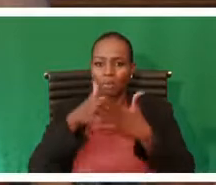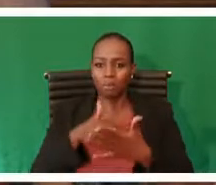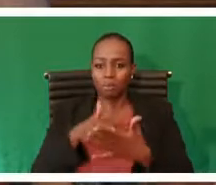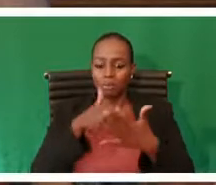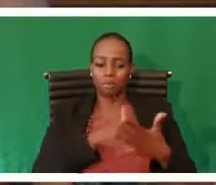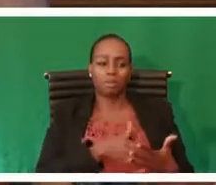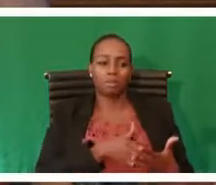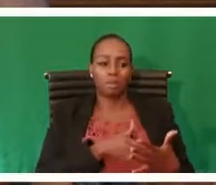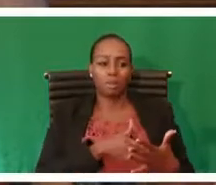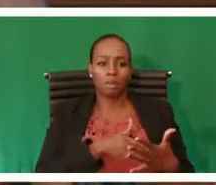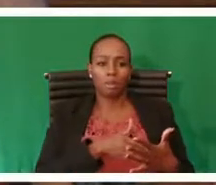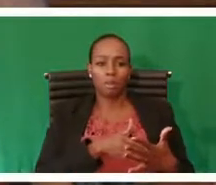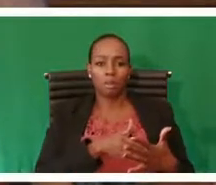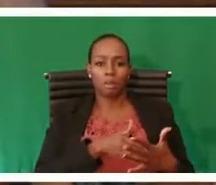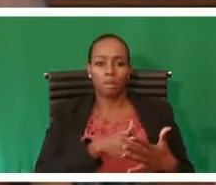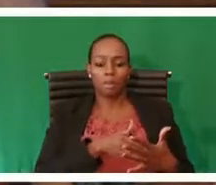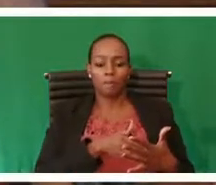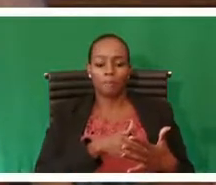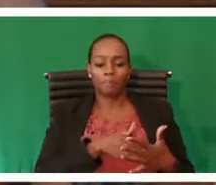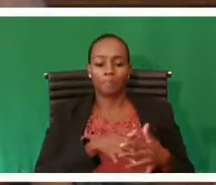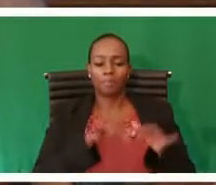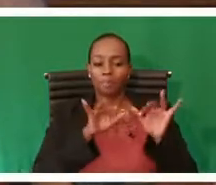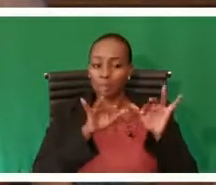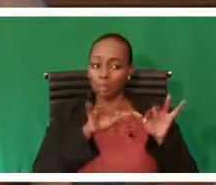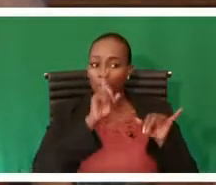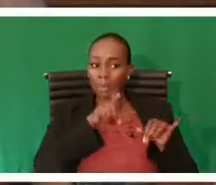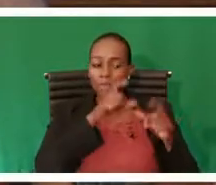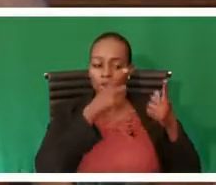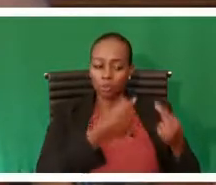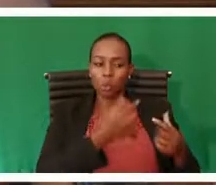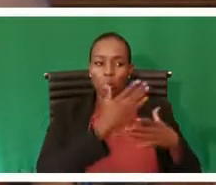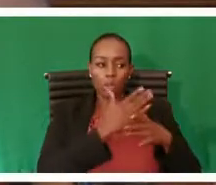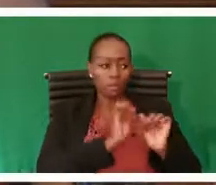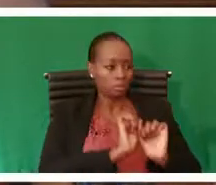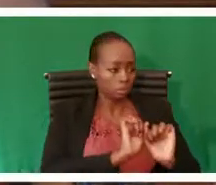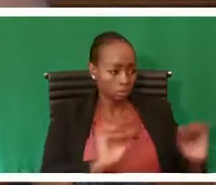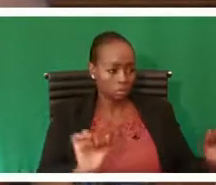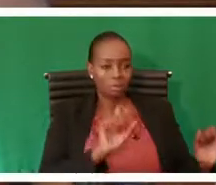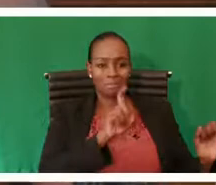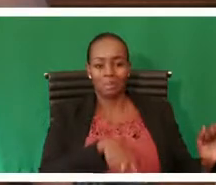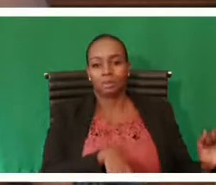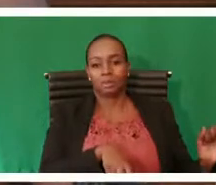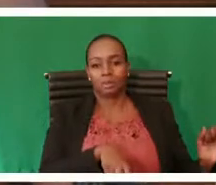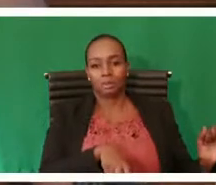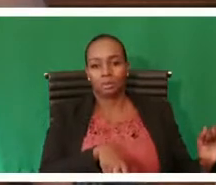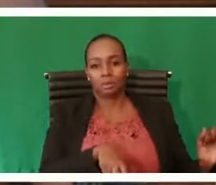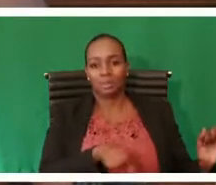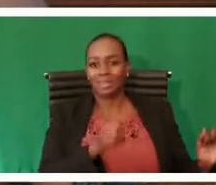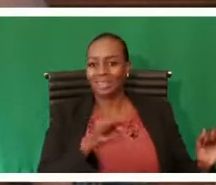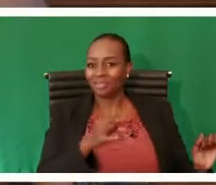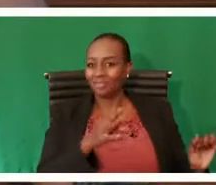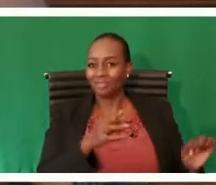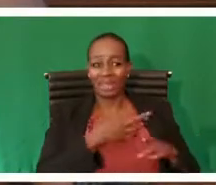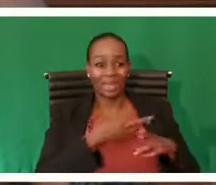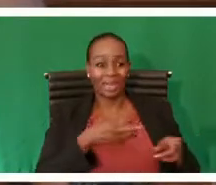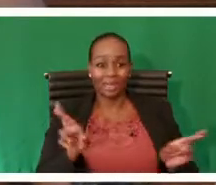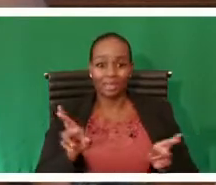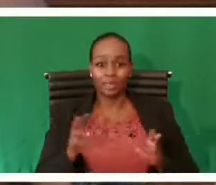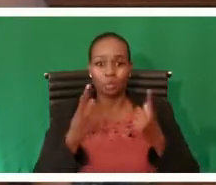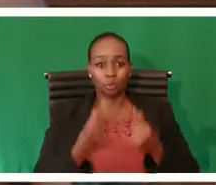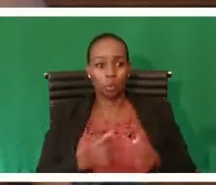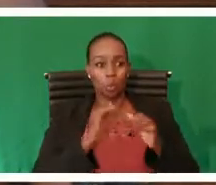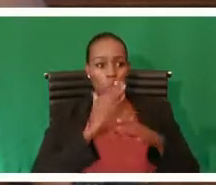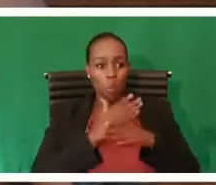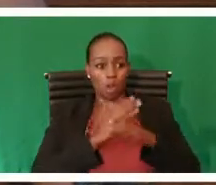it's either where those who are supposed to do their work, they must do their work. If they are really not prepared to do their work, so